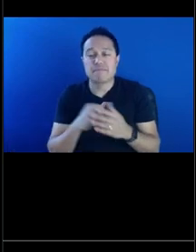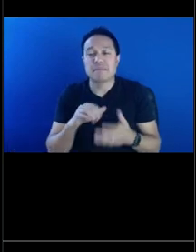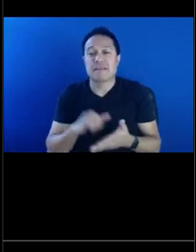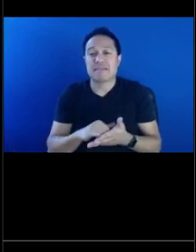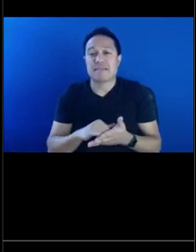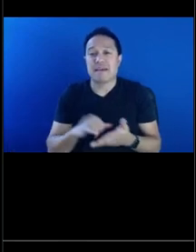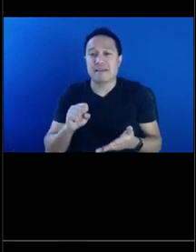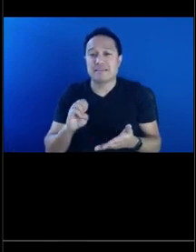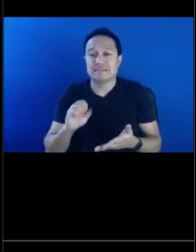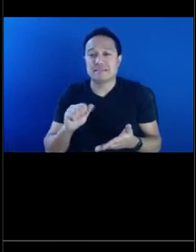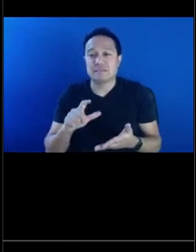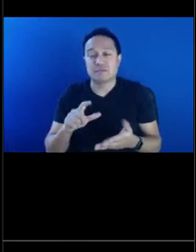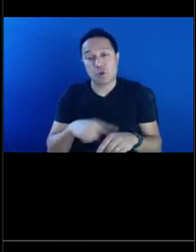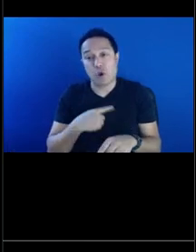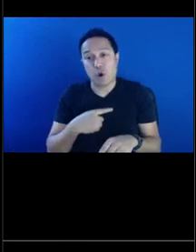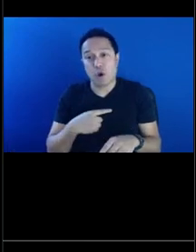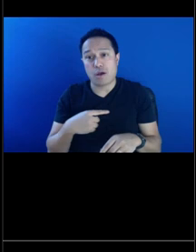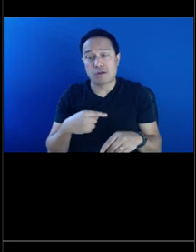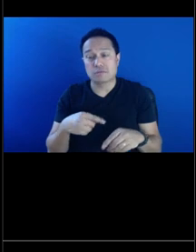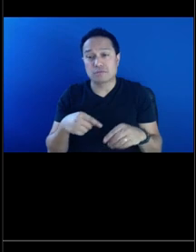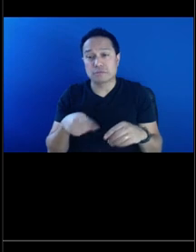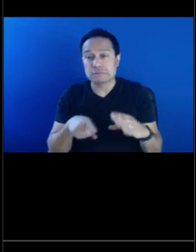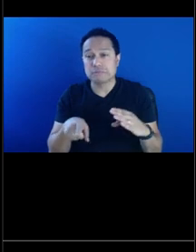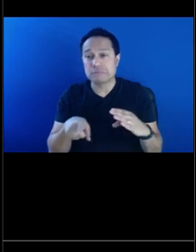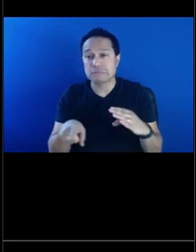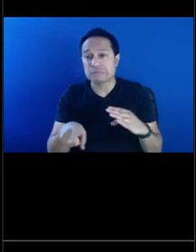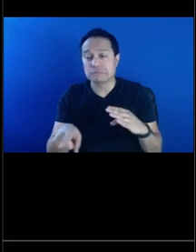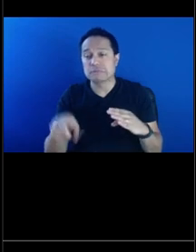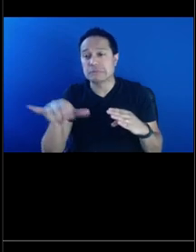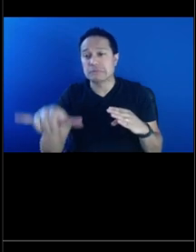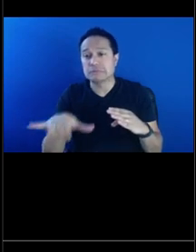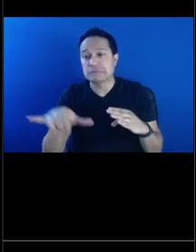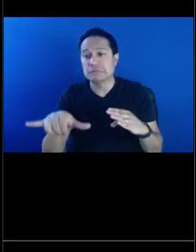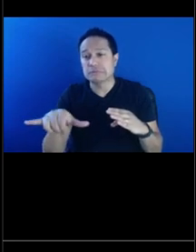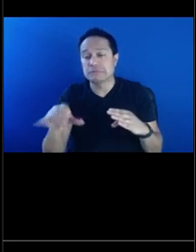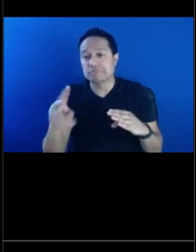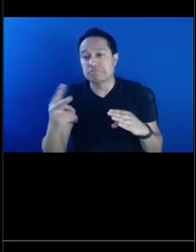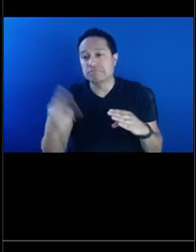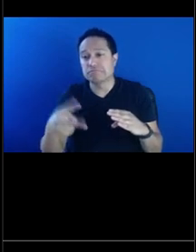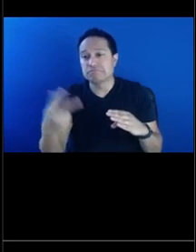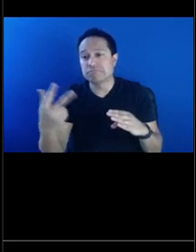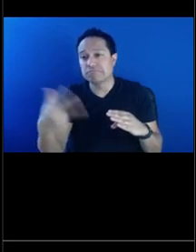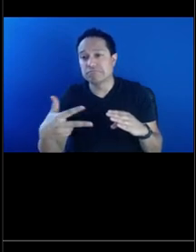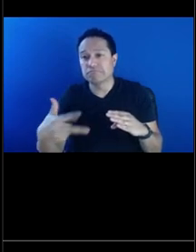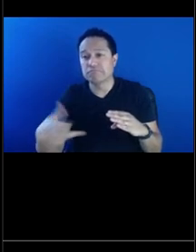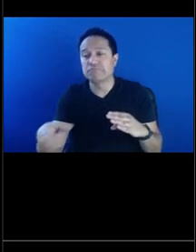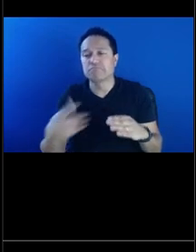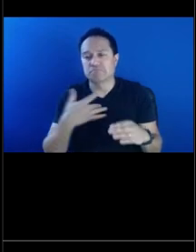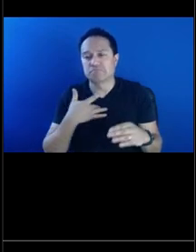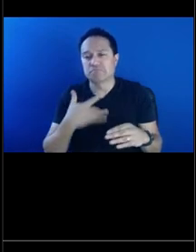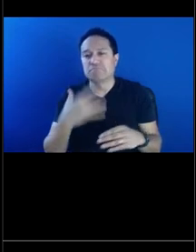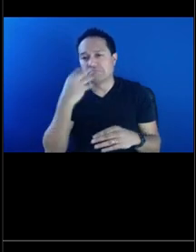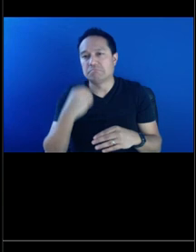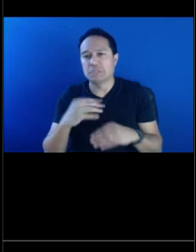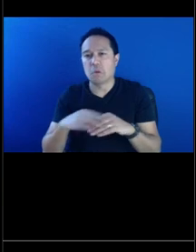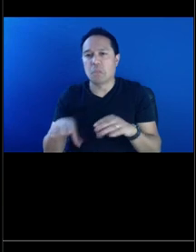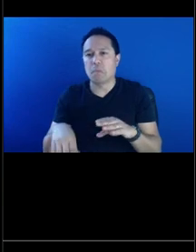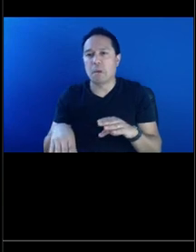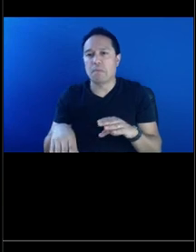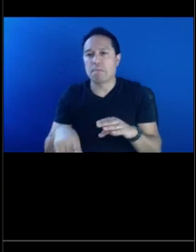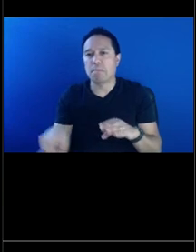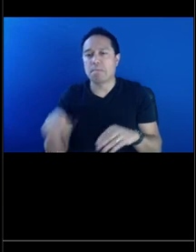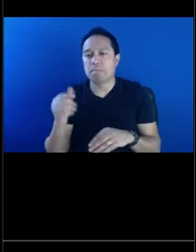long journey, and so it was there for a few days and it would get tired, and he would just go and sleep at the bottom for, you know, 10, 15